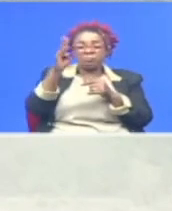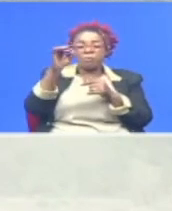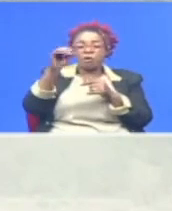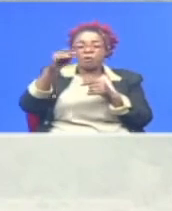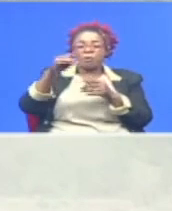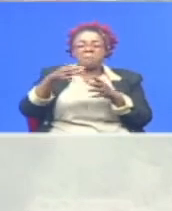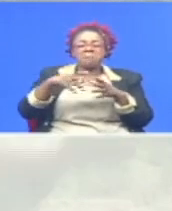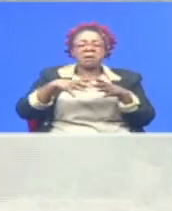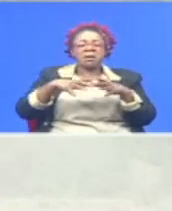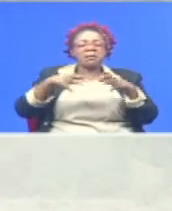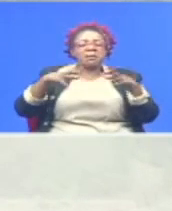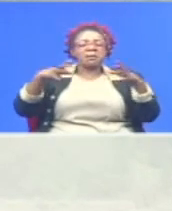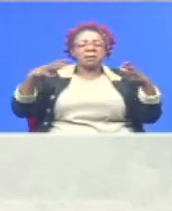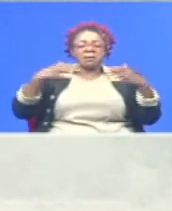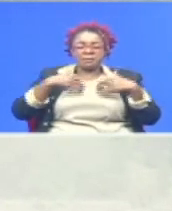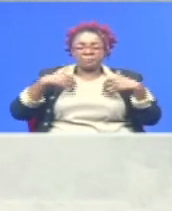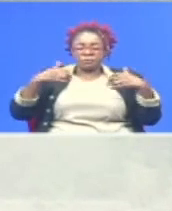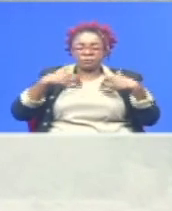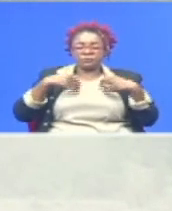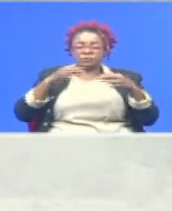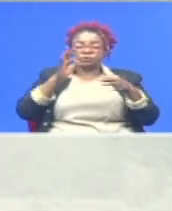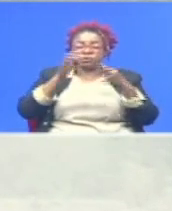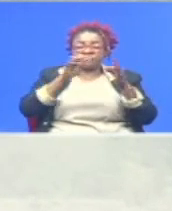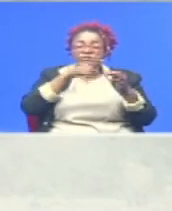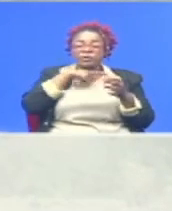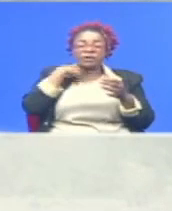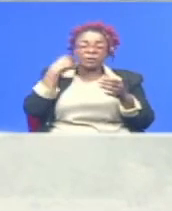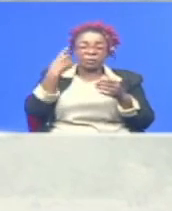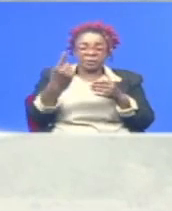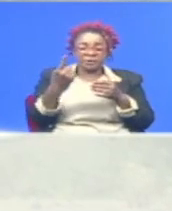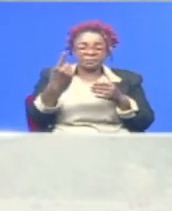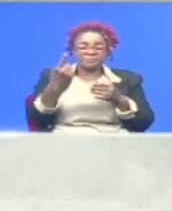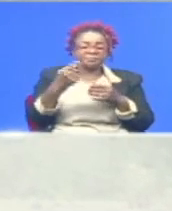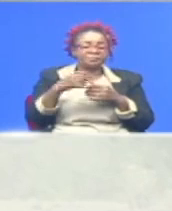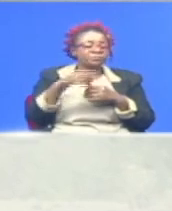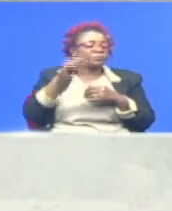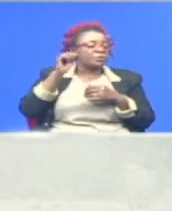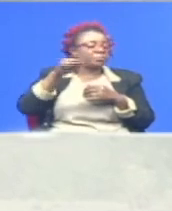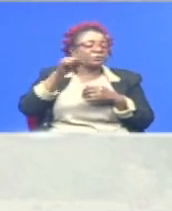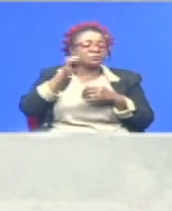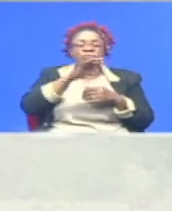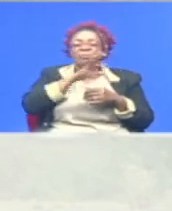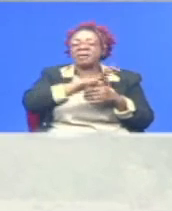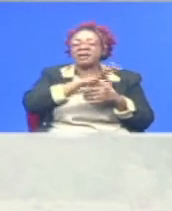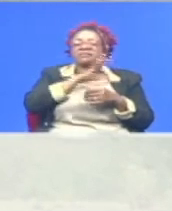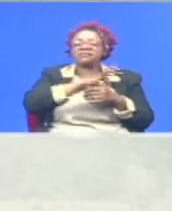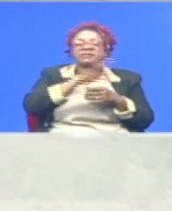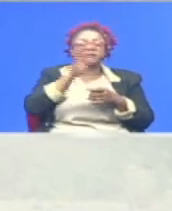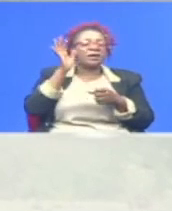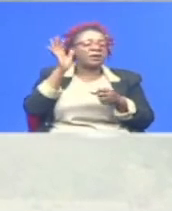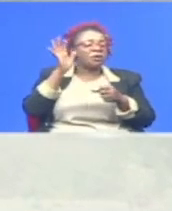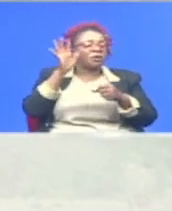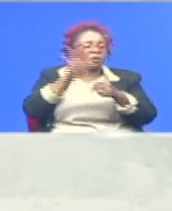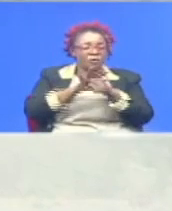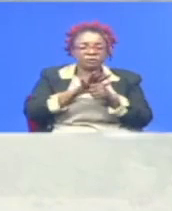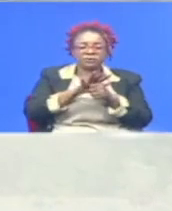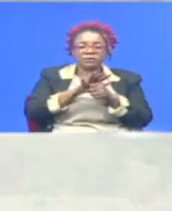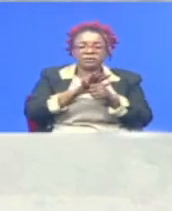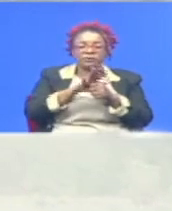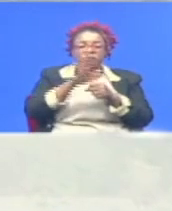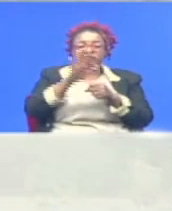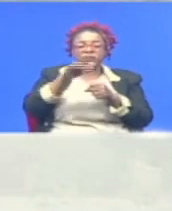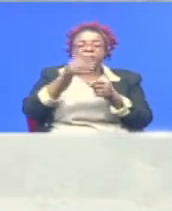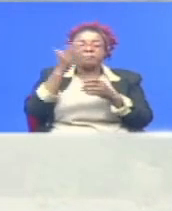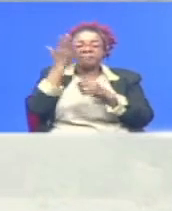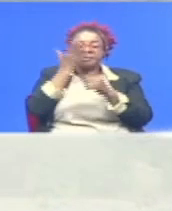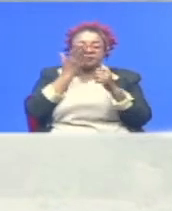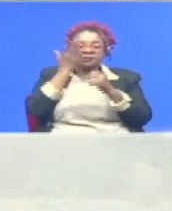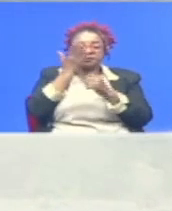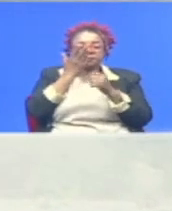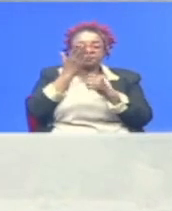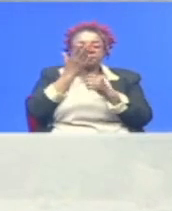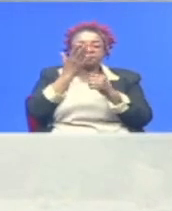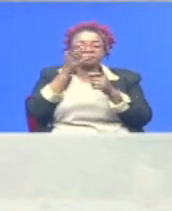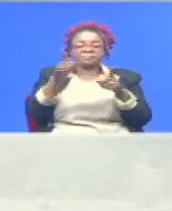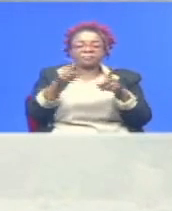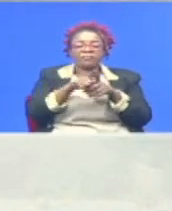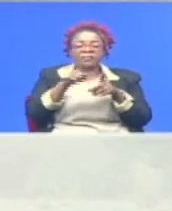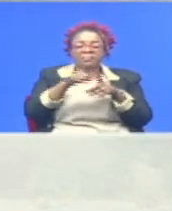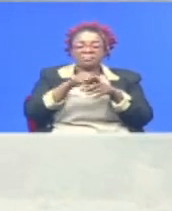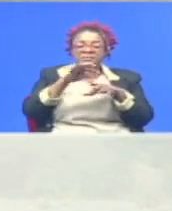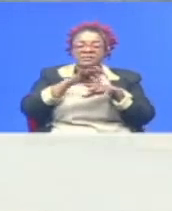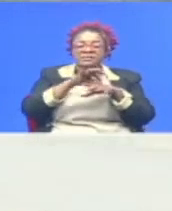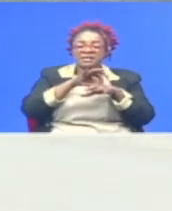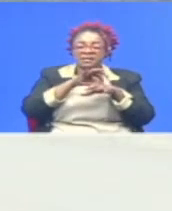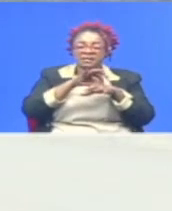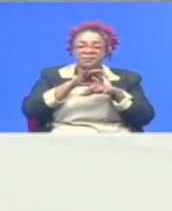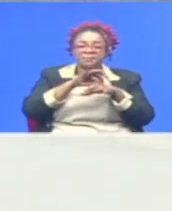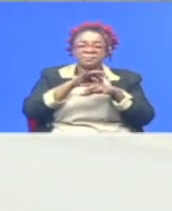so a poacher killing one will really get a reward for the meat and also the skin and the